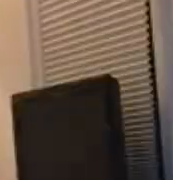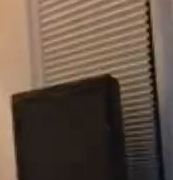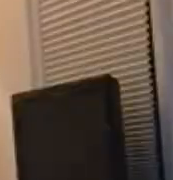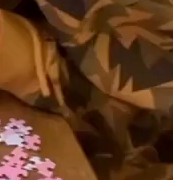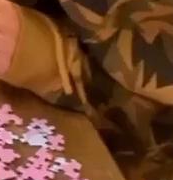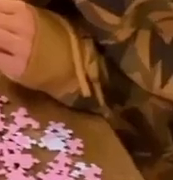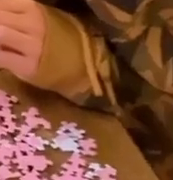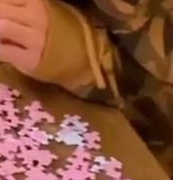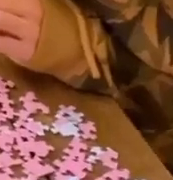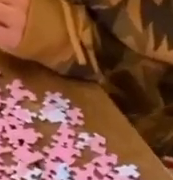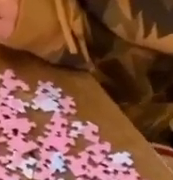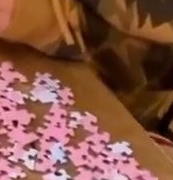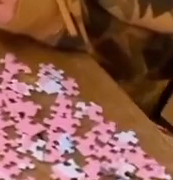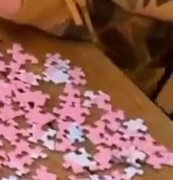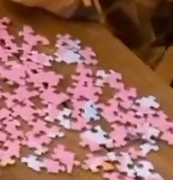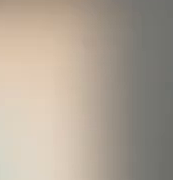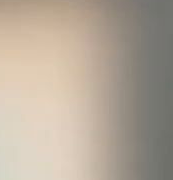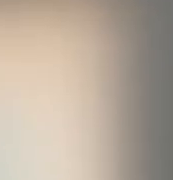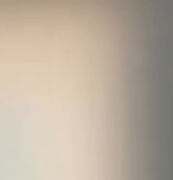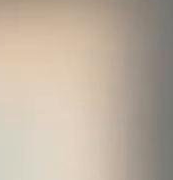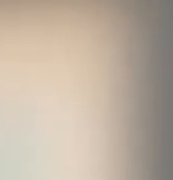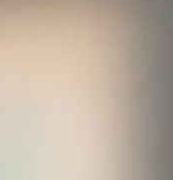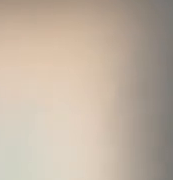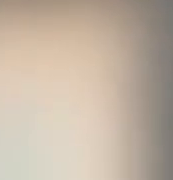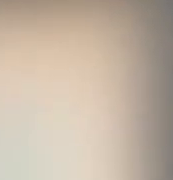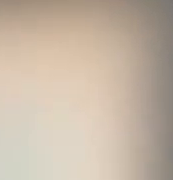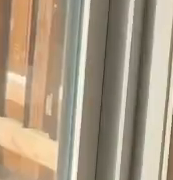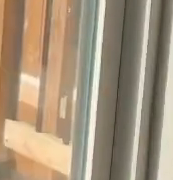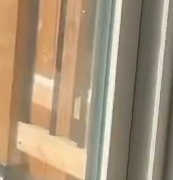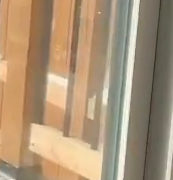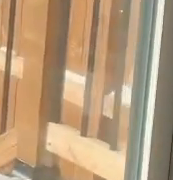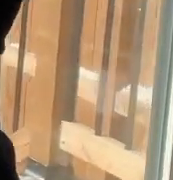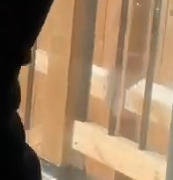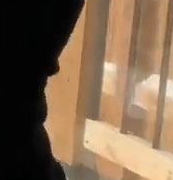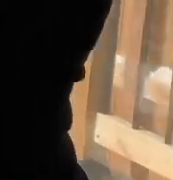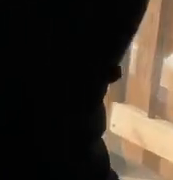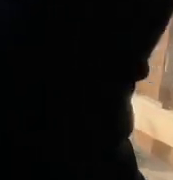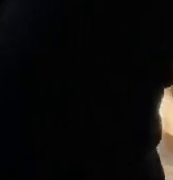For everyone who stayed in and stayed out.